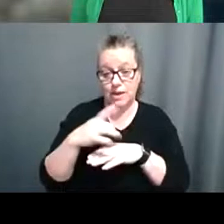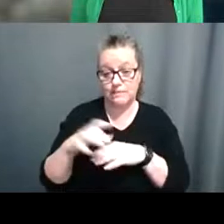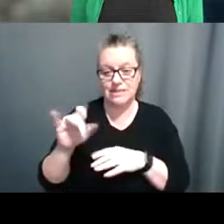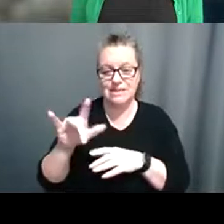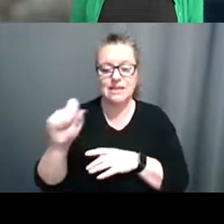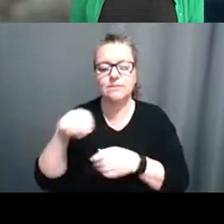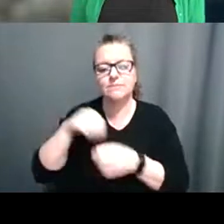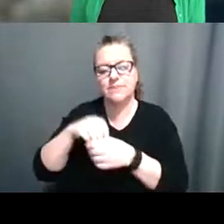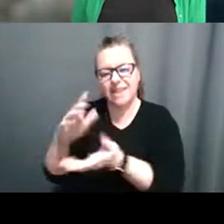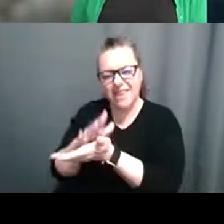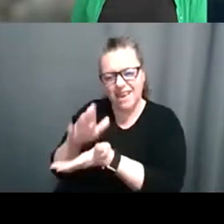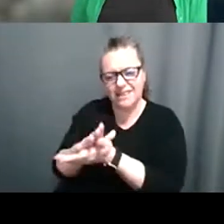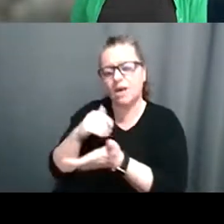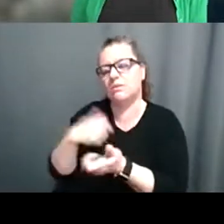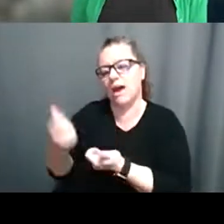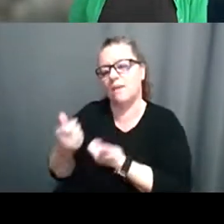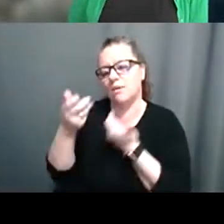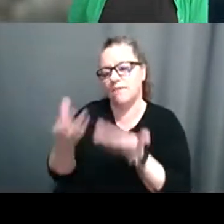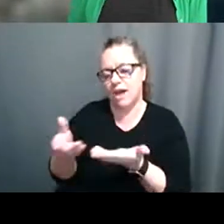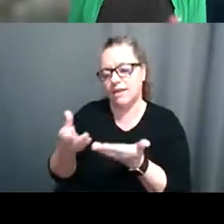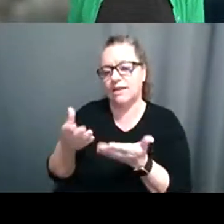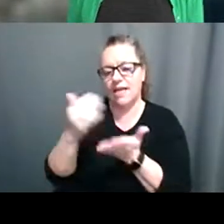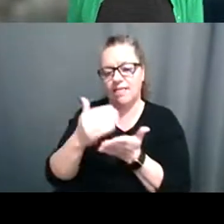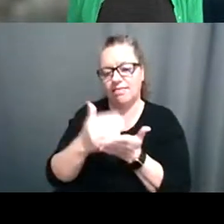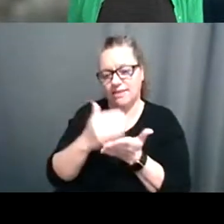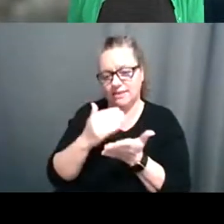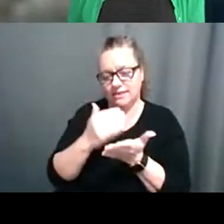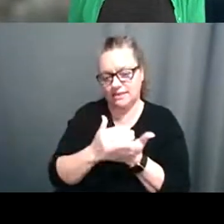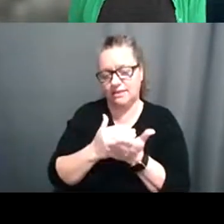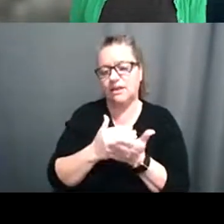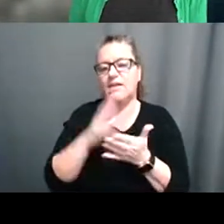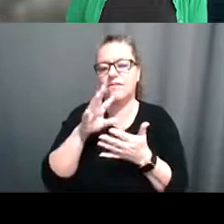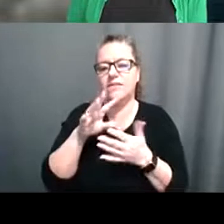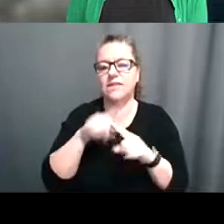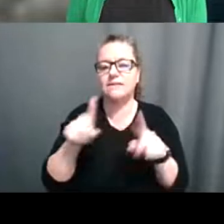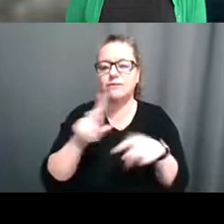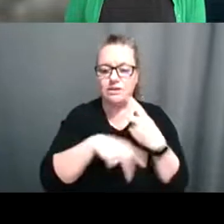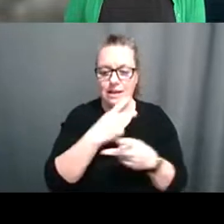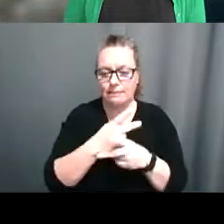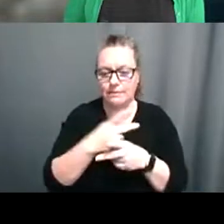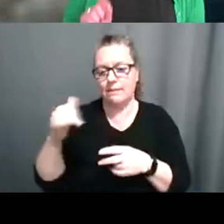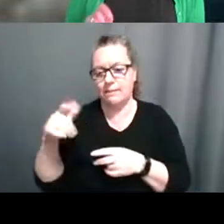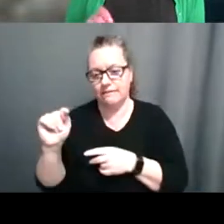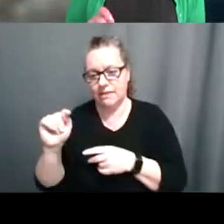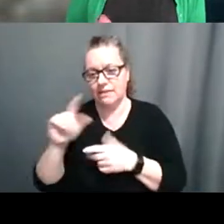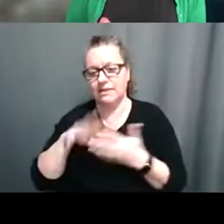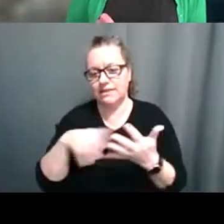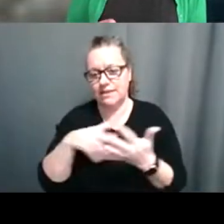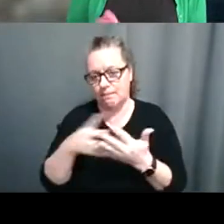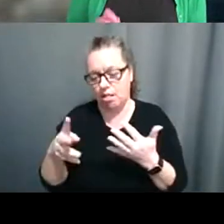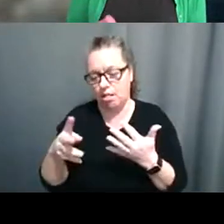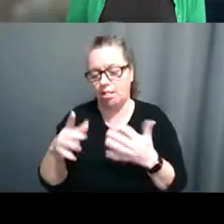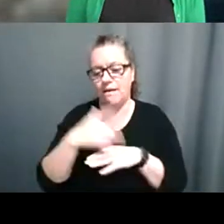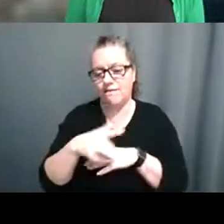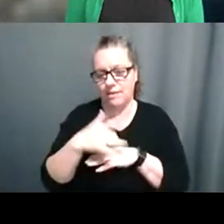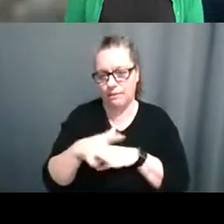I've provided a list of the Excel chart types by their pivot table availability. Now, a note about pivot